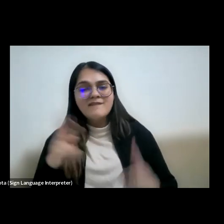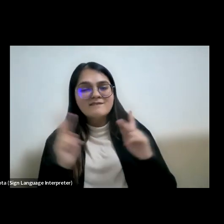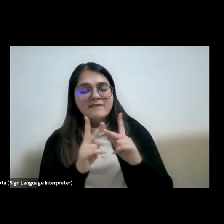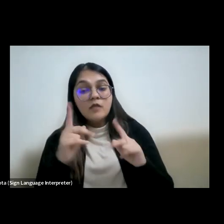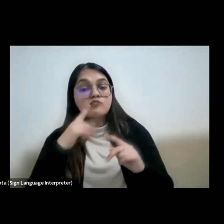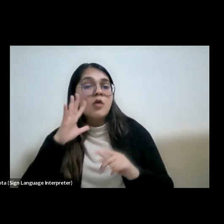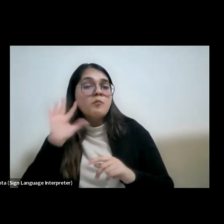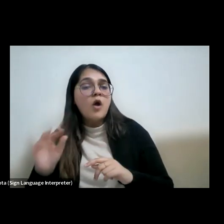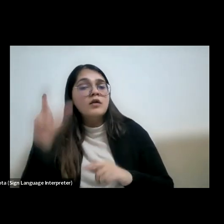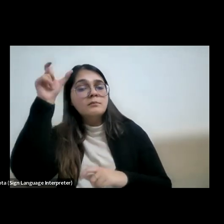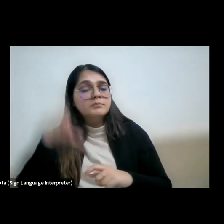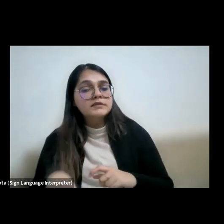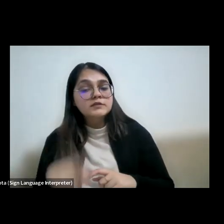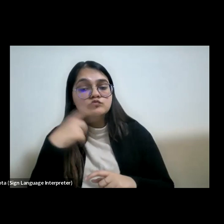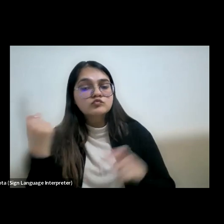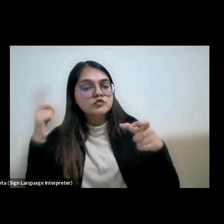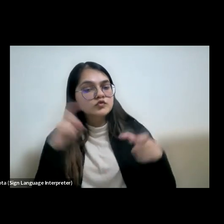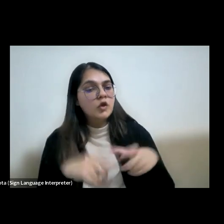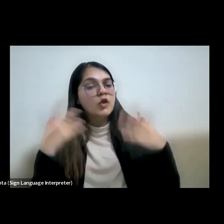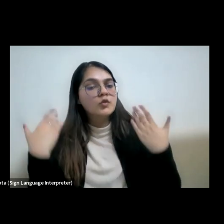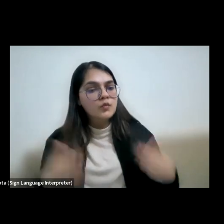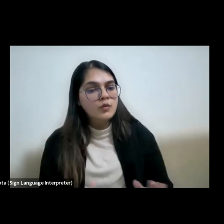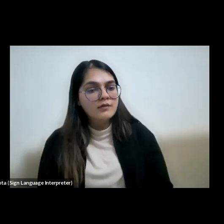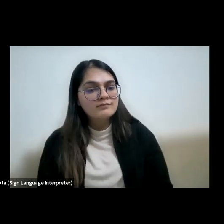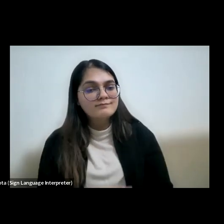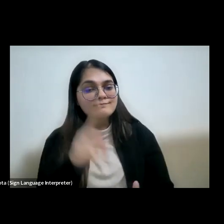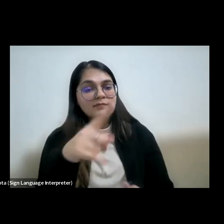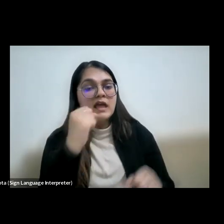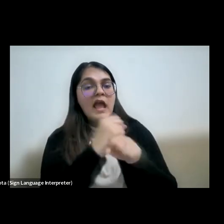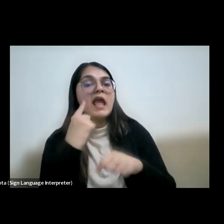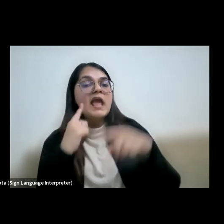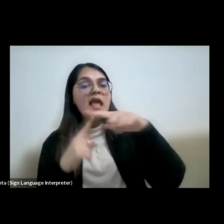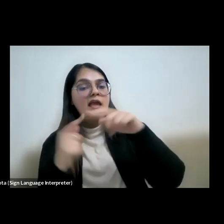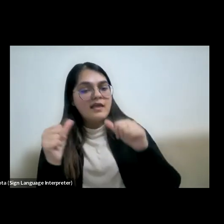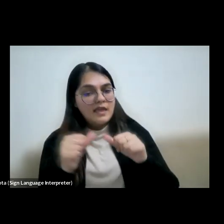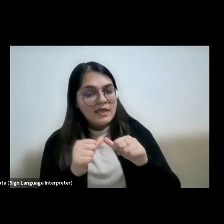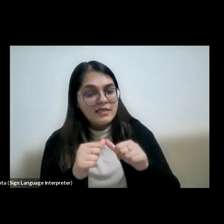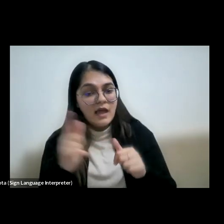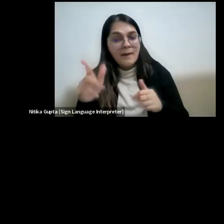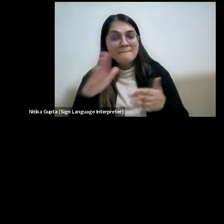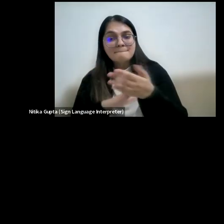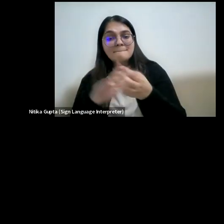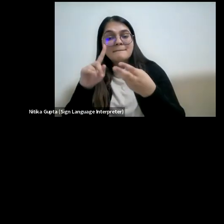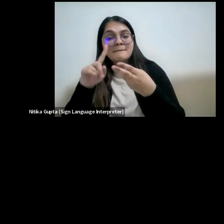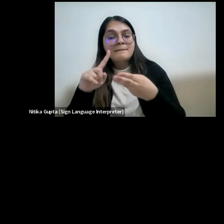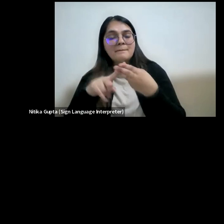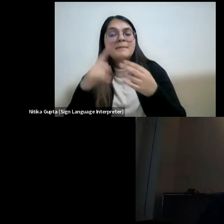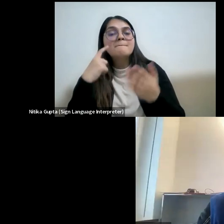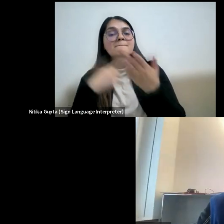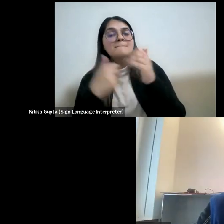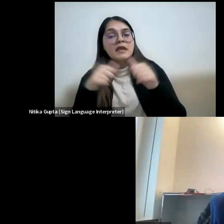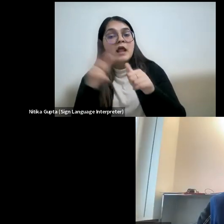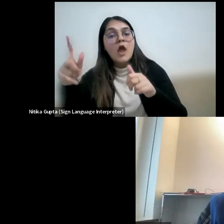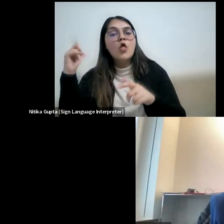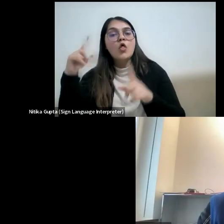panel who have joined us today. We have Ms. Meira Kumar, who was the former Speaker of the Lok Sabha, apart from also being a